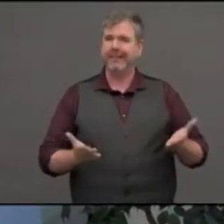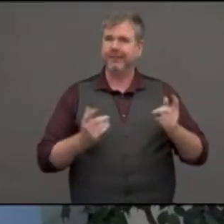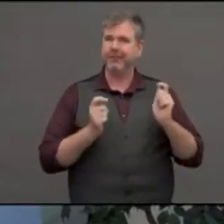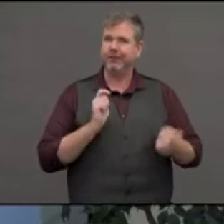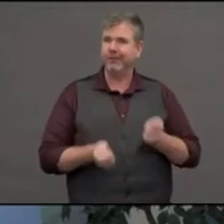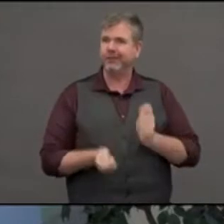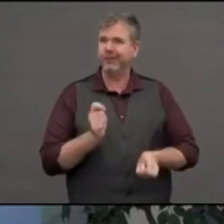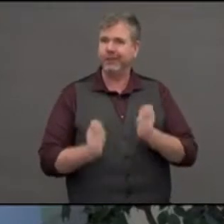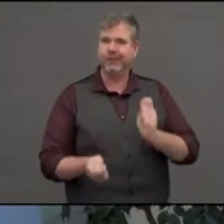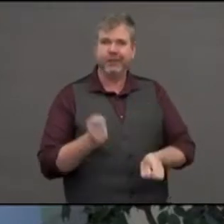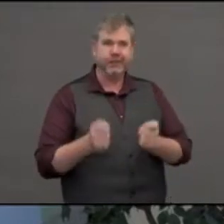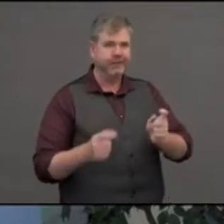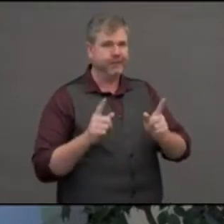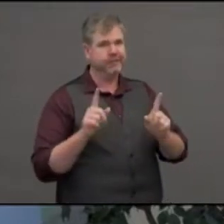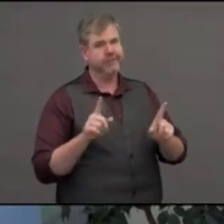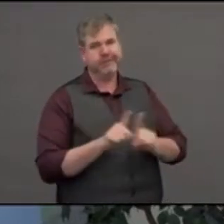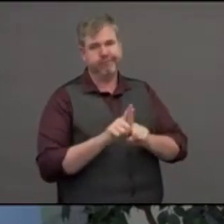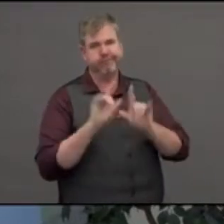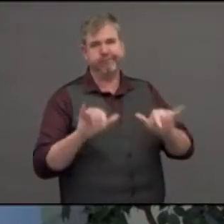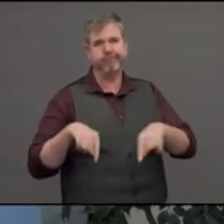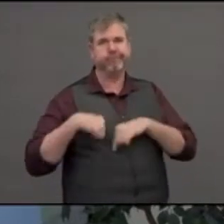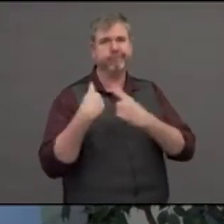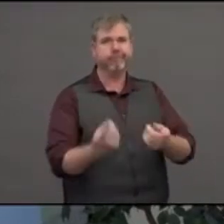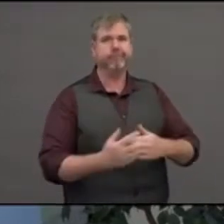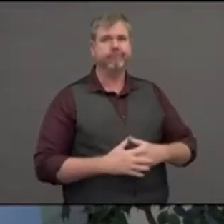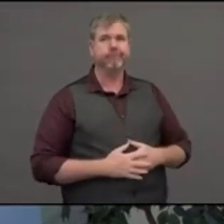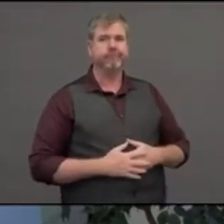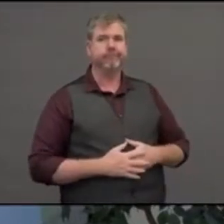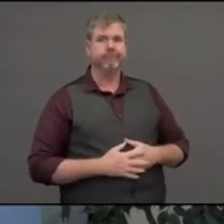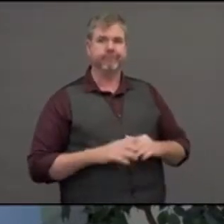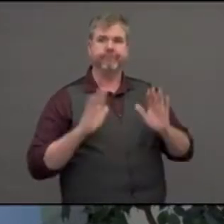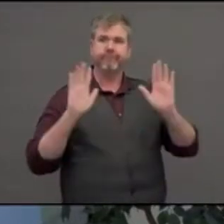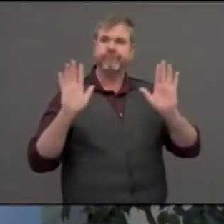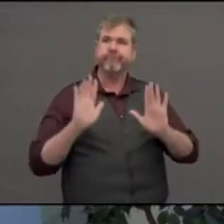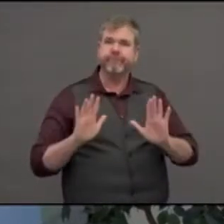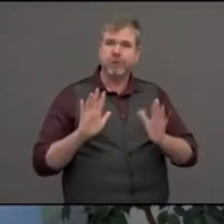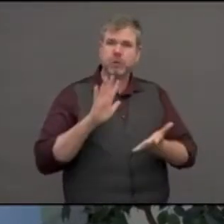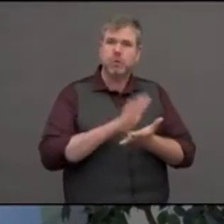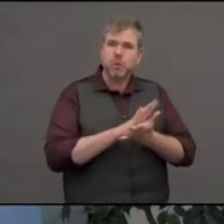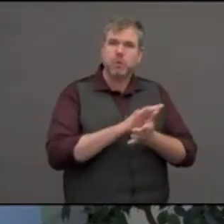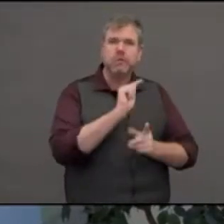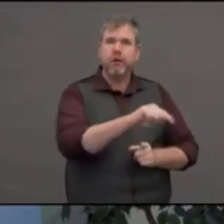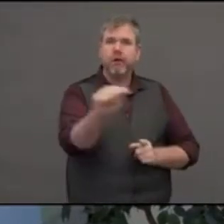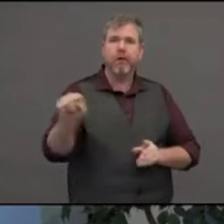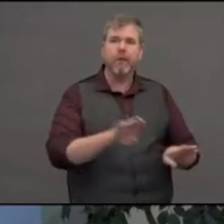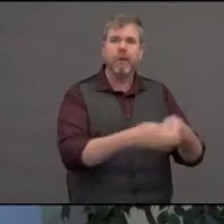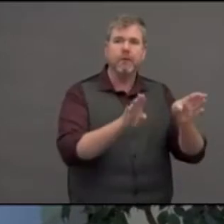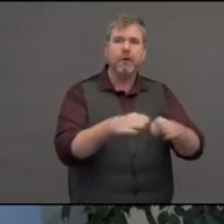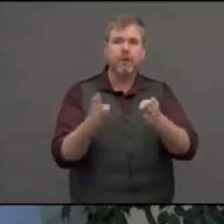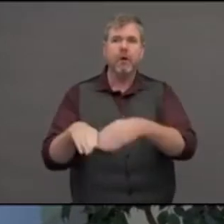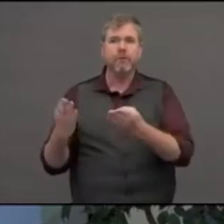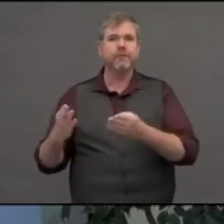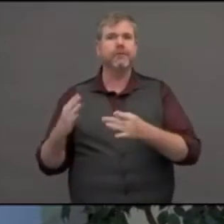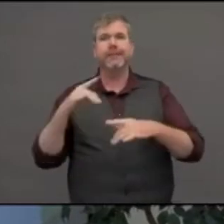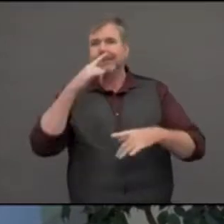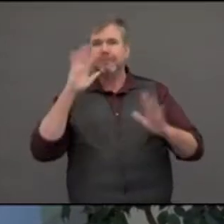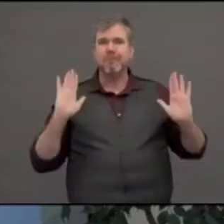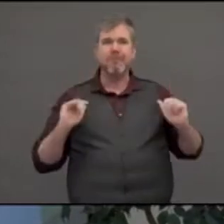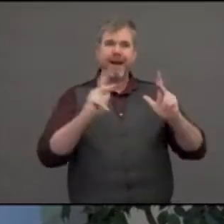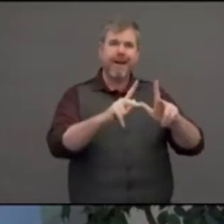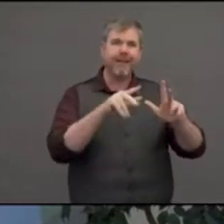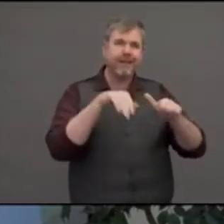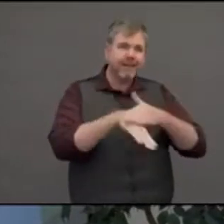great that schools are, you know, reopening for in-person instruction. And, you know, we've been receiving a lot